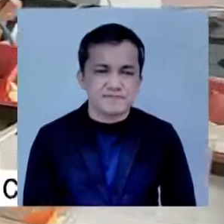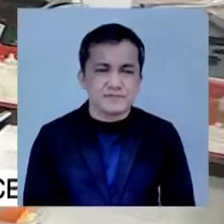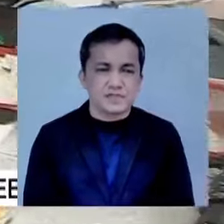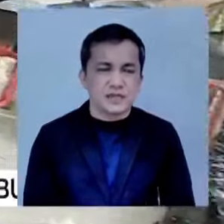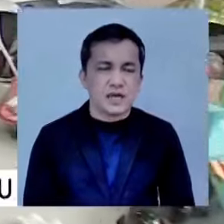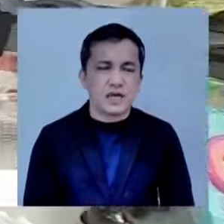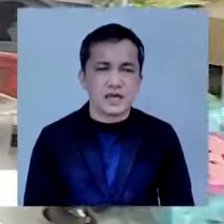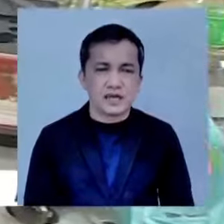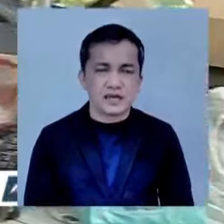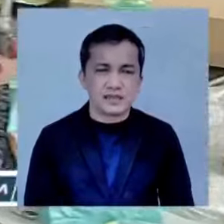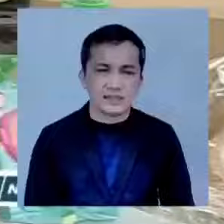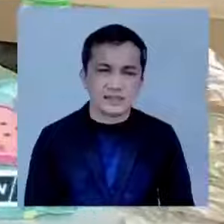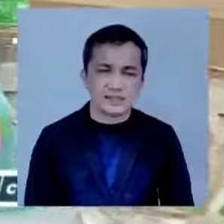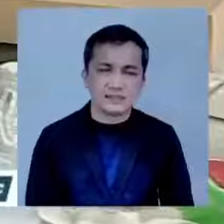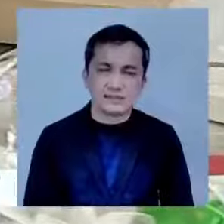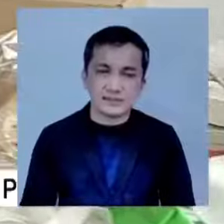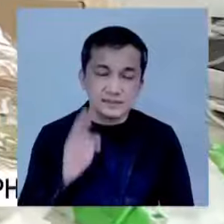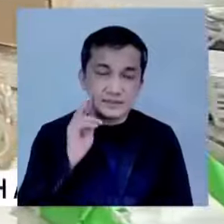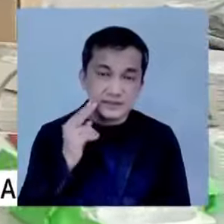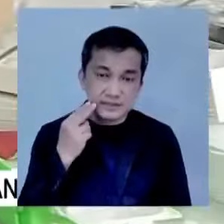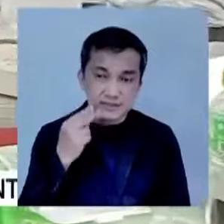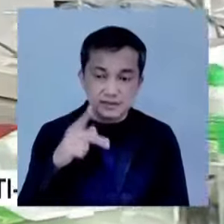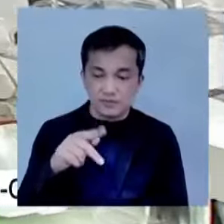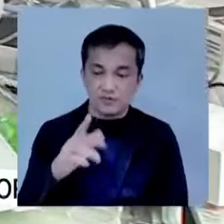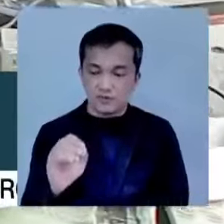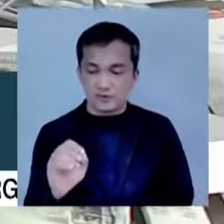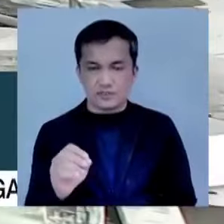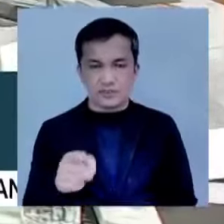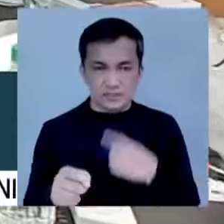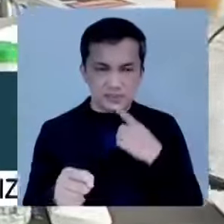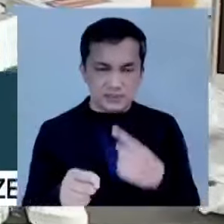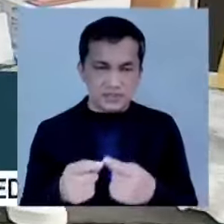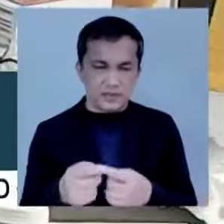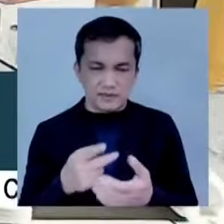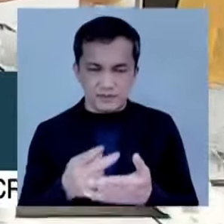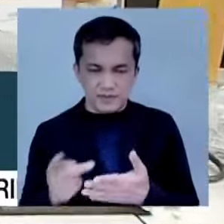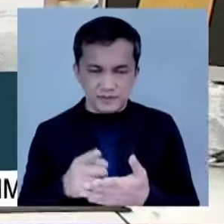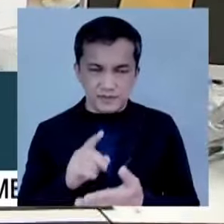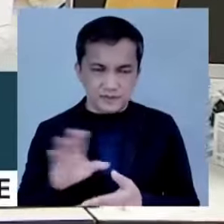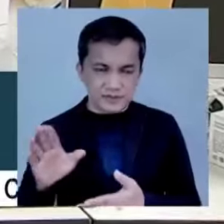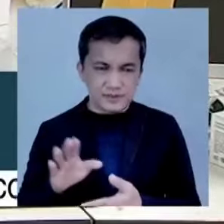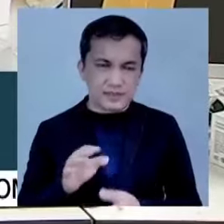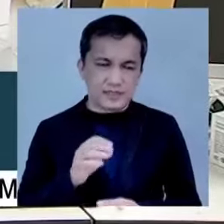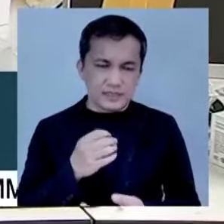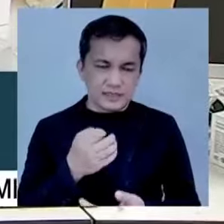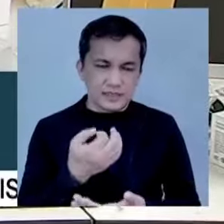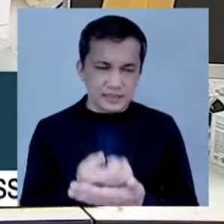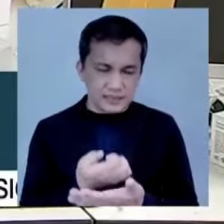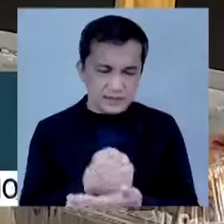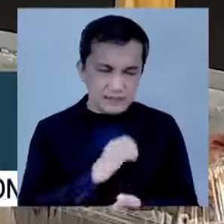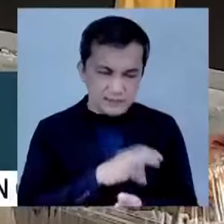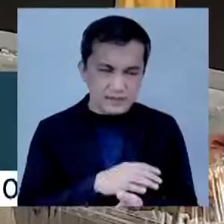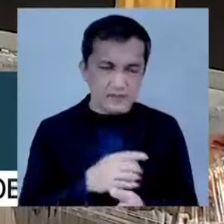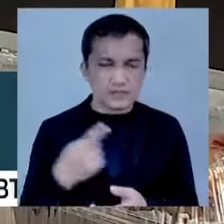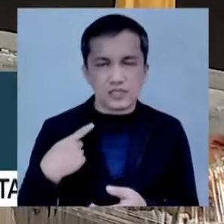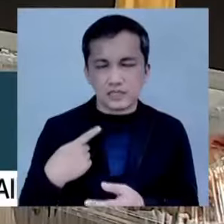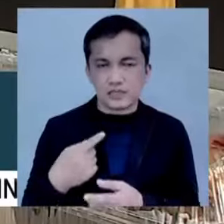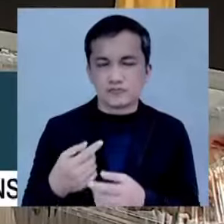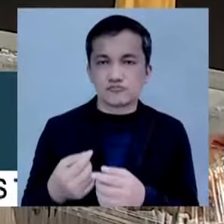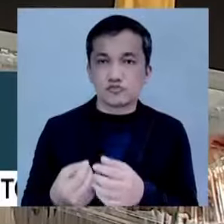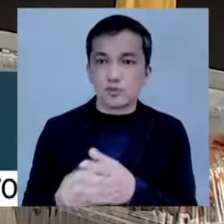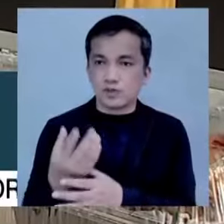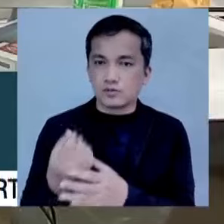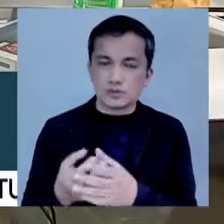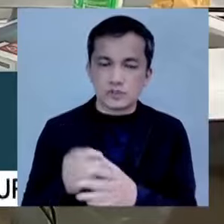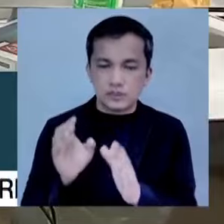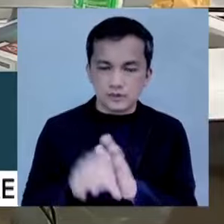For Ontiveros, the POGO industry is not only hounded by failed promises of economic benefits, it also spawns criminal activities, even those deemed